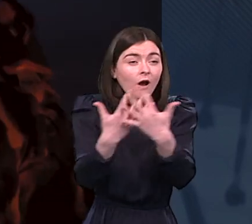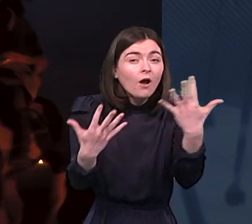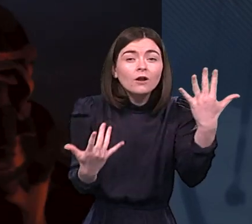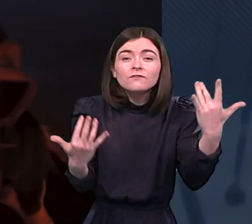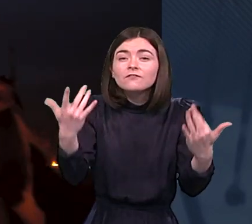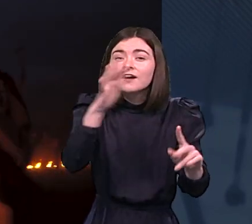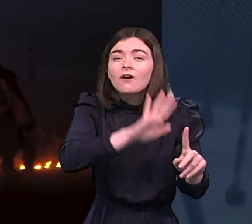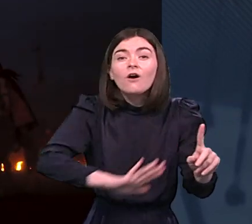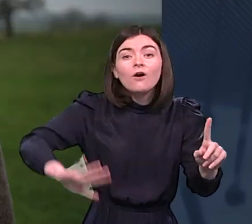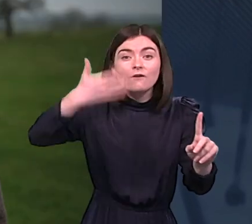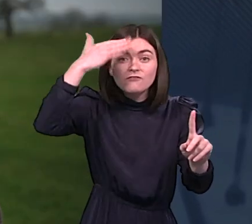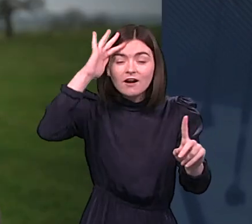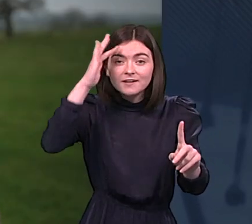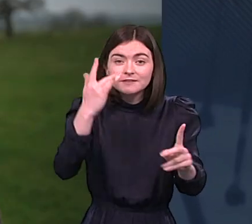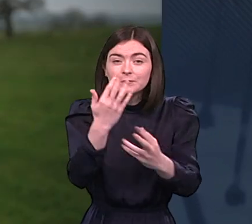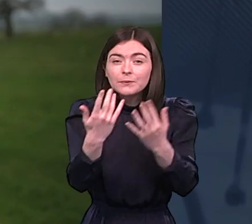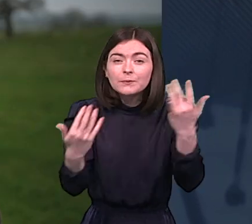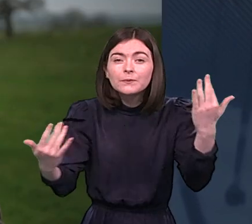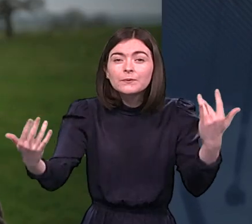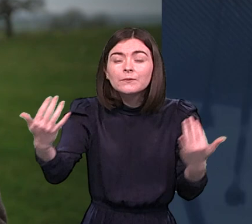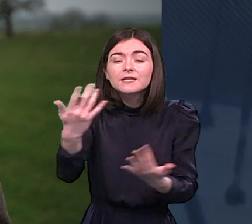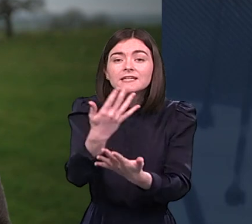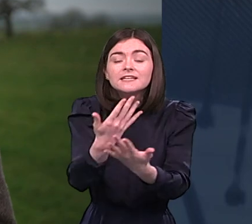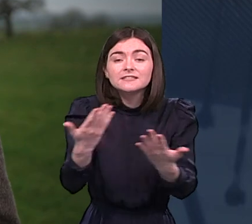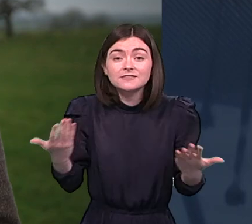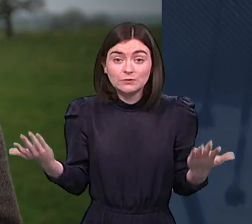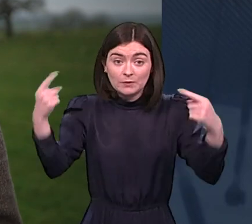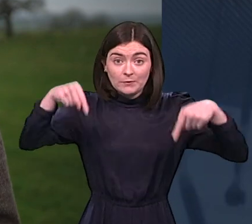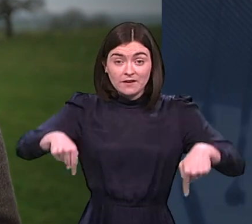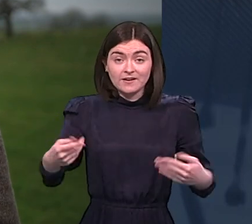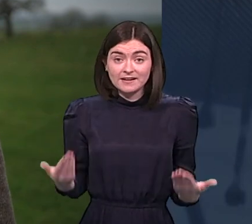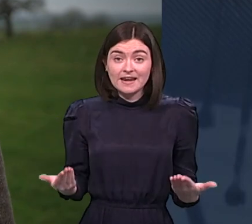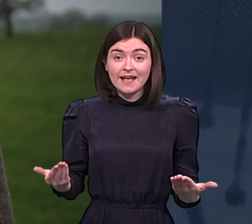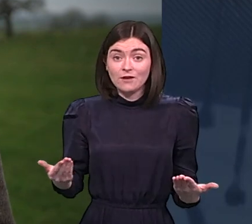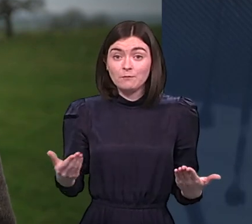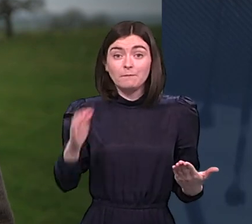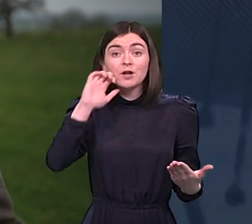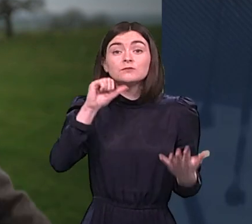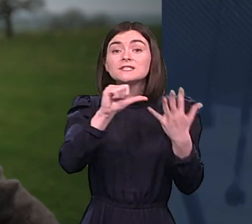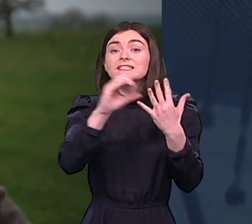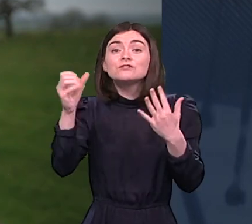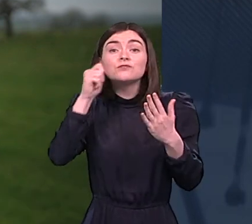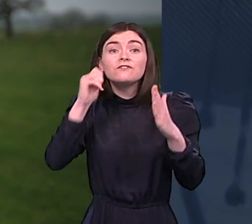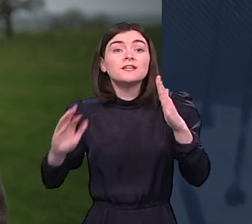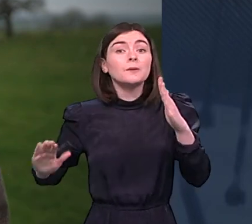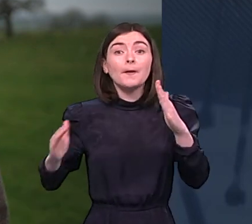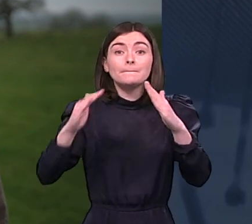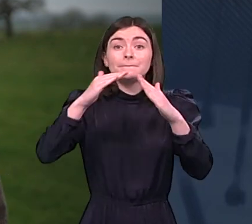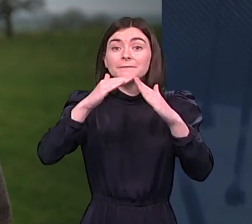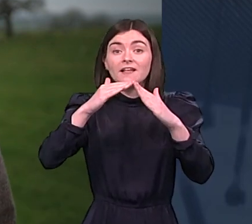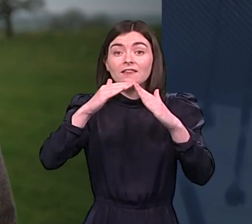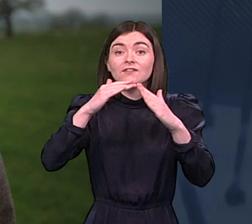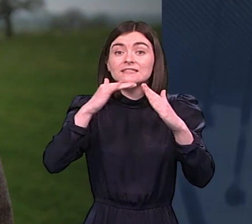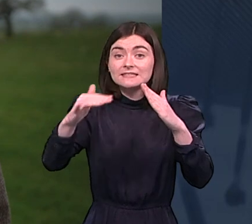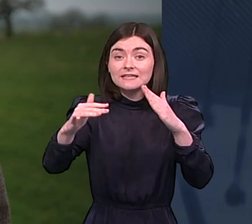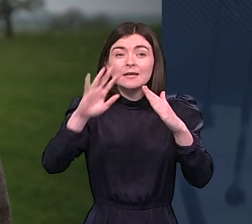lit. So that where we are and being 600 feet above sea level, see, the Midlands is all